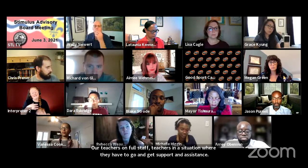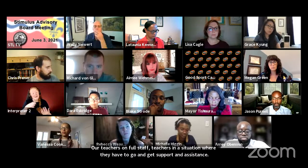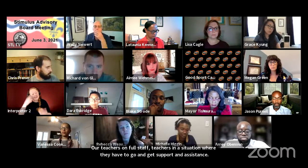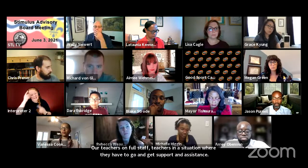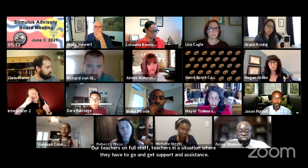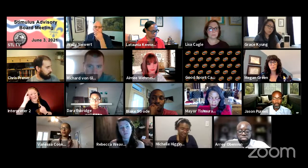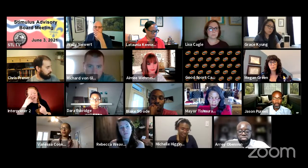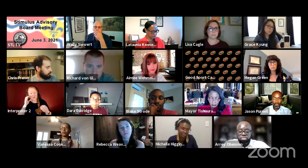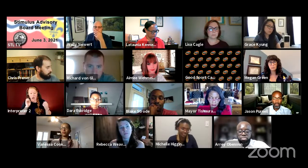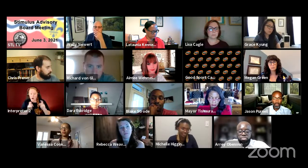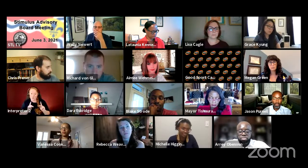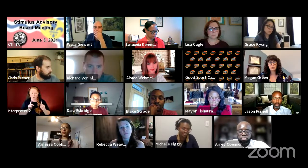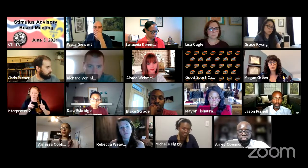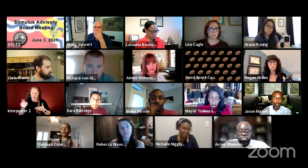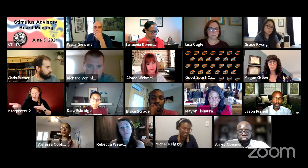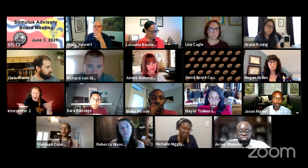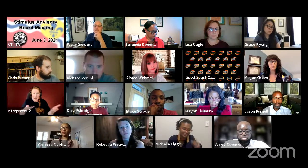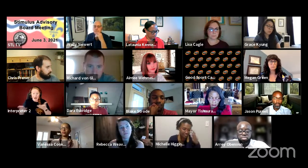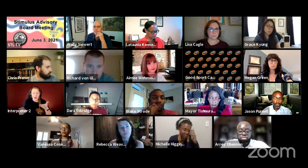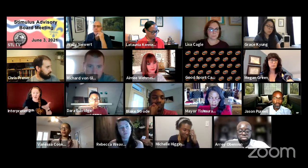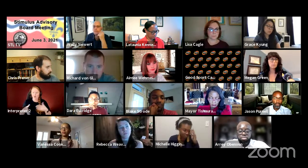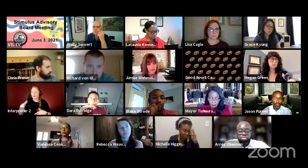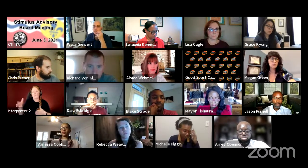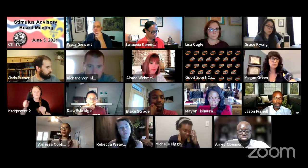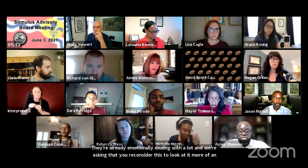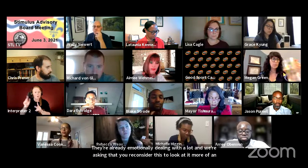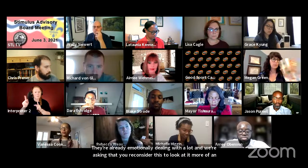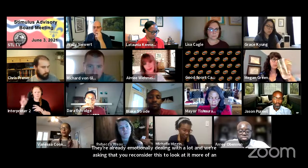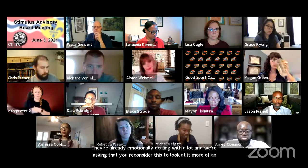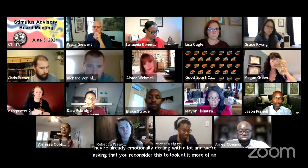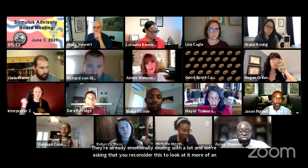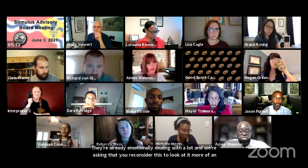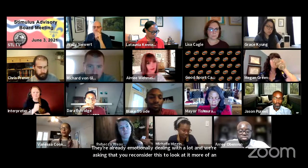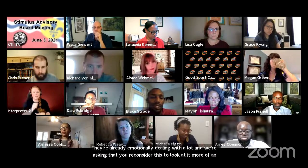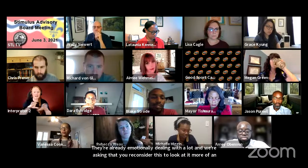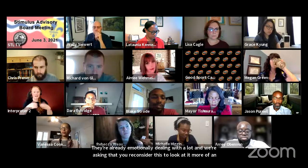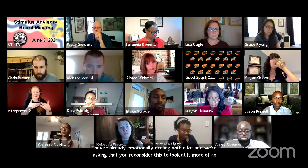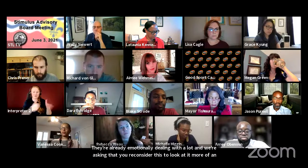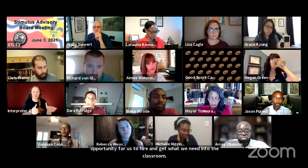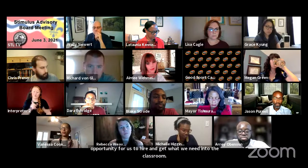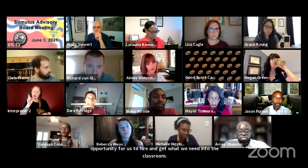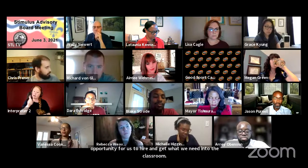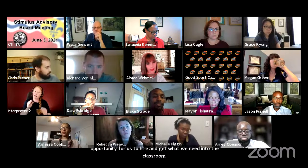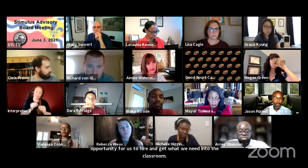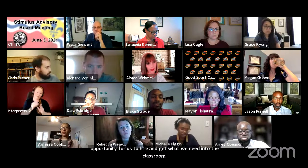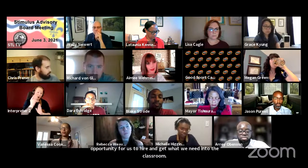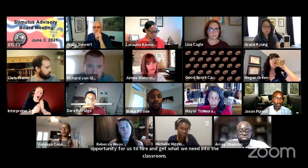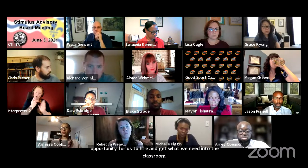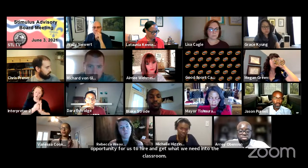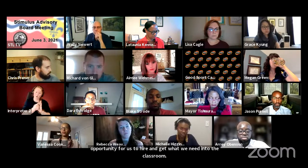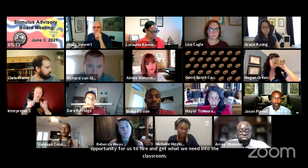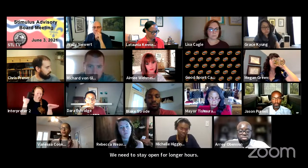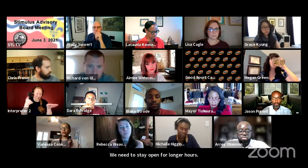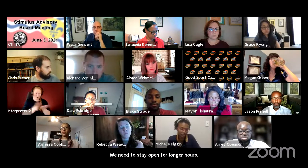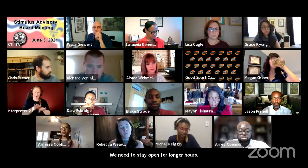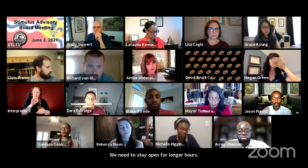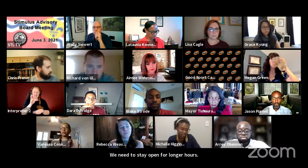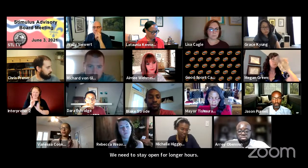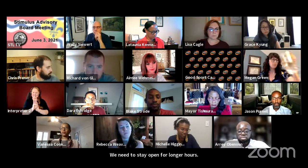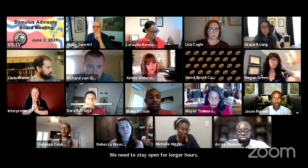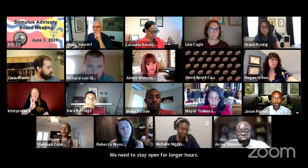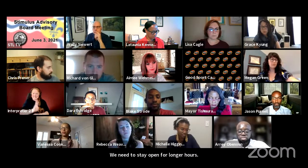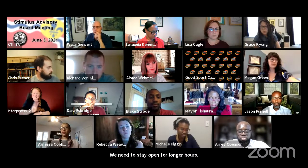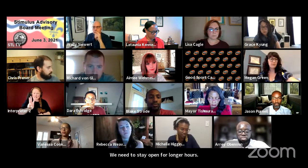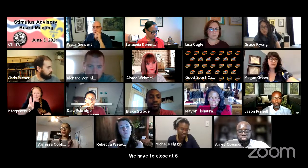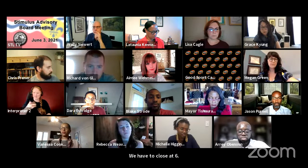hire and get what we need into the classroom. We need to stay open for longer hours. We have to close at 6. I'm used to being open to